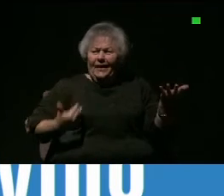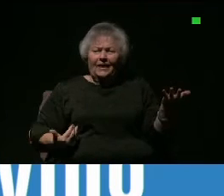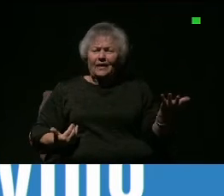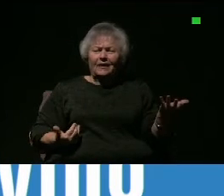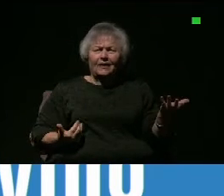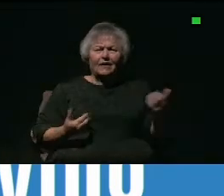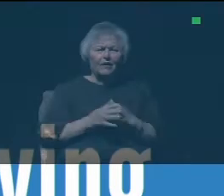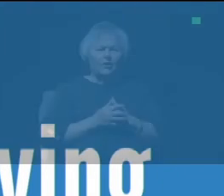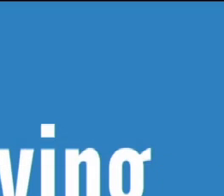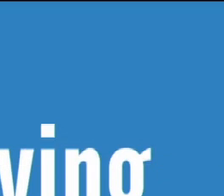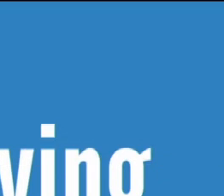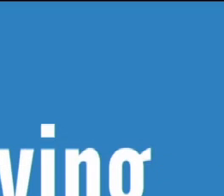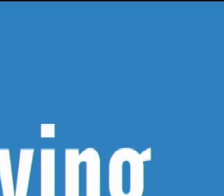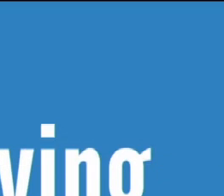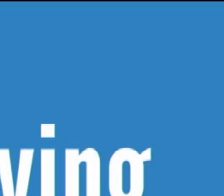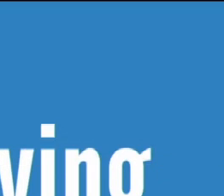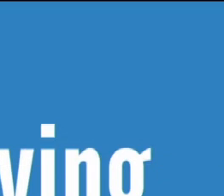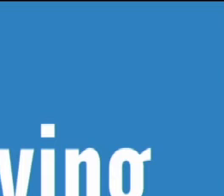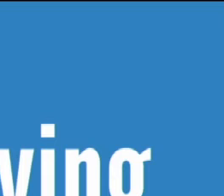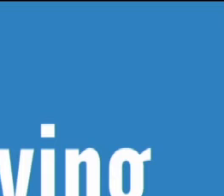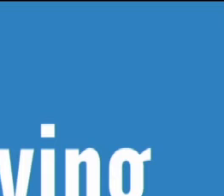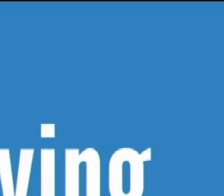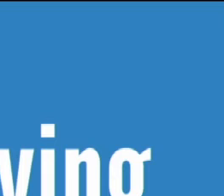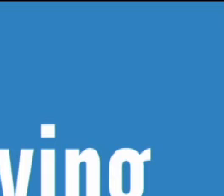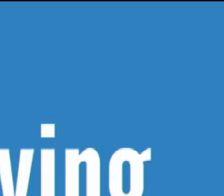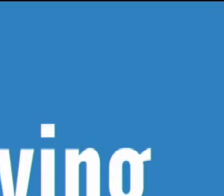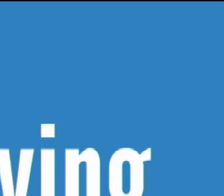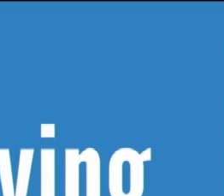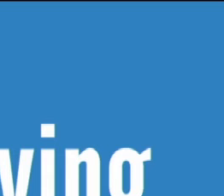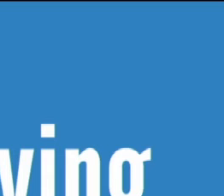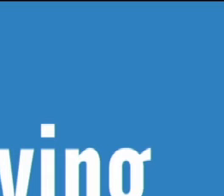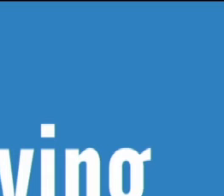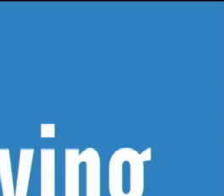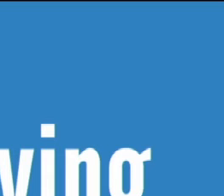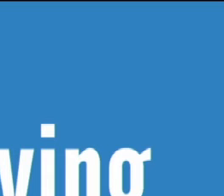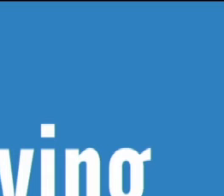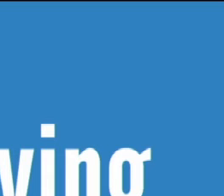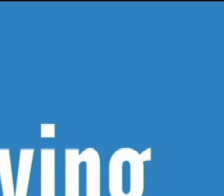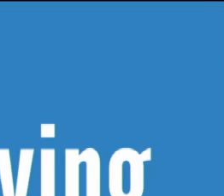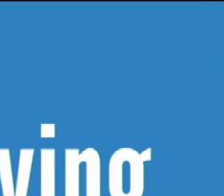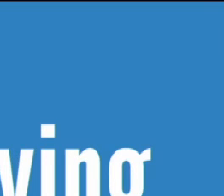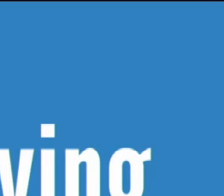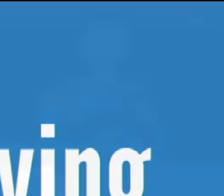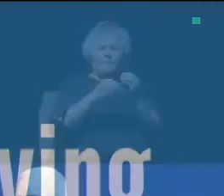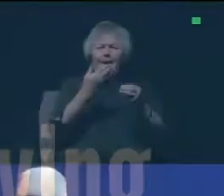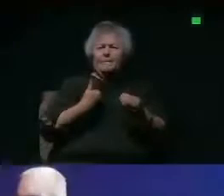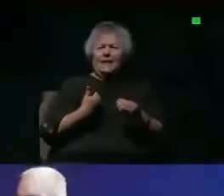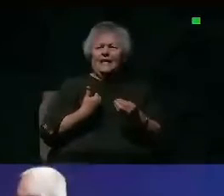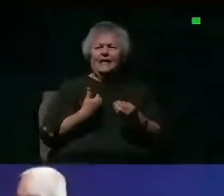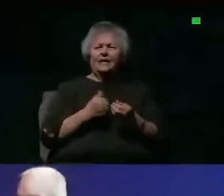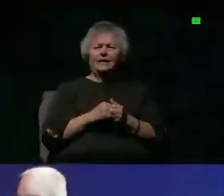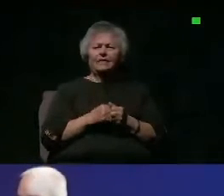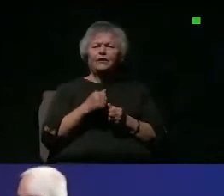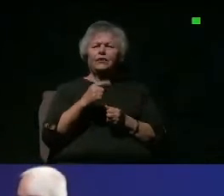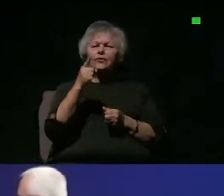trying to make a situation about ourselves. And we're turning this whole thing about, like, hey, this needs to be more about me, not so much about you. Let's make